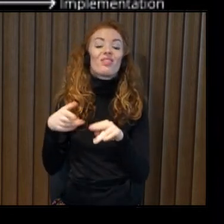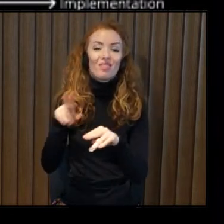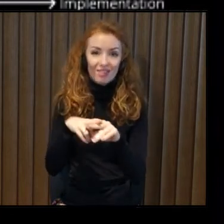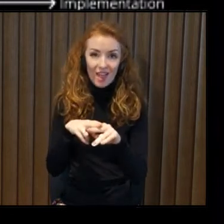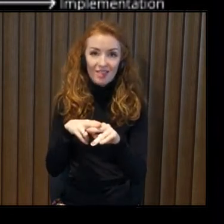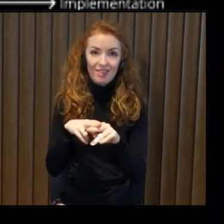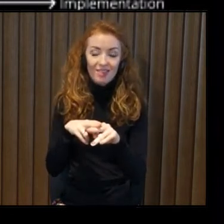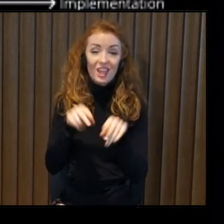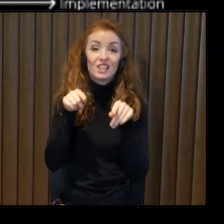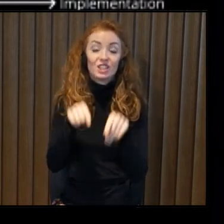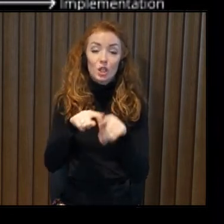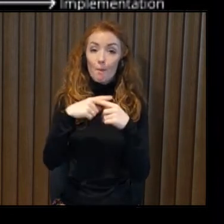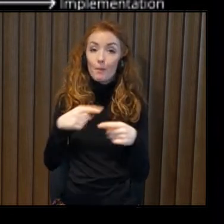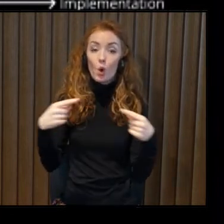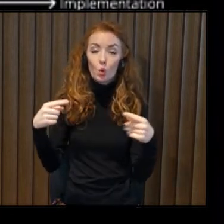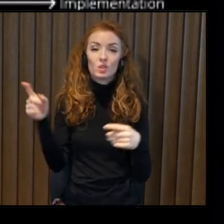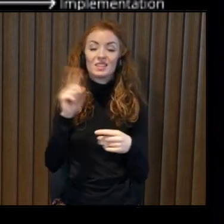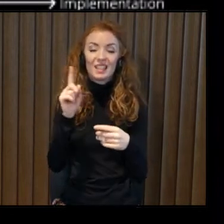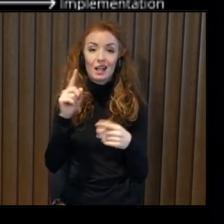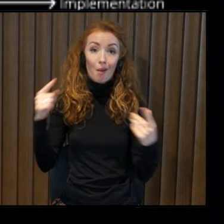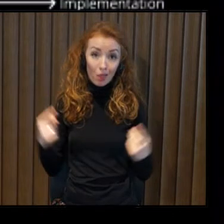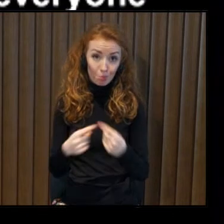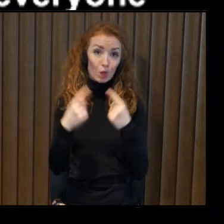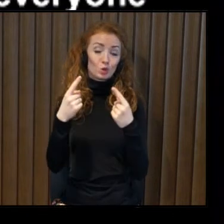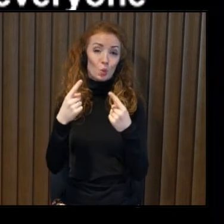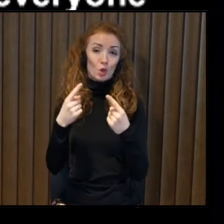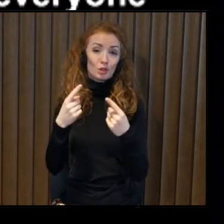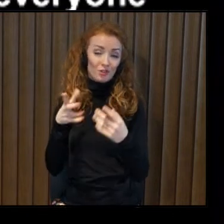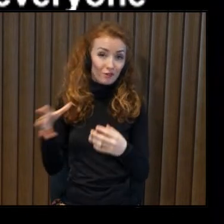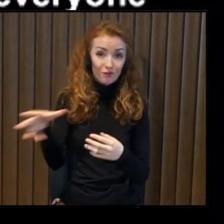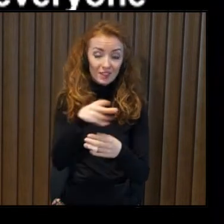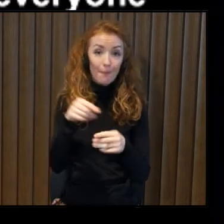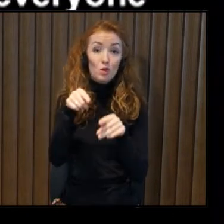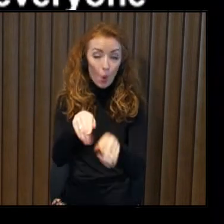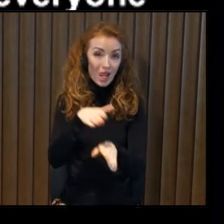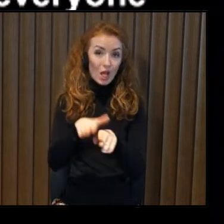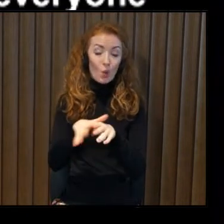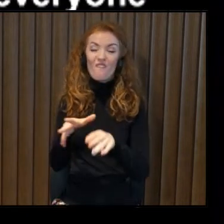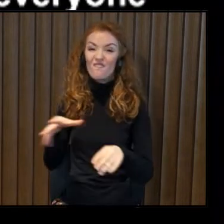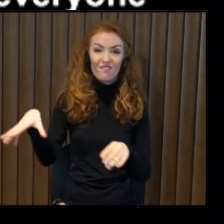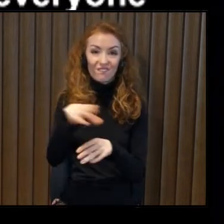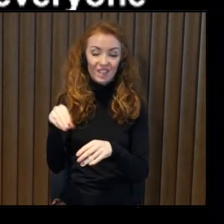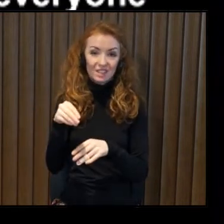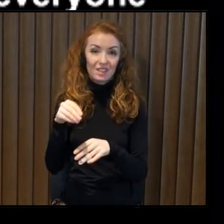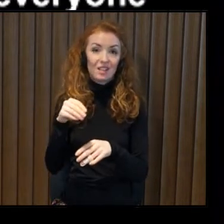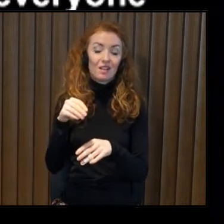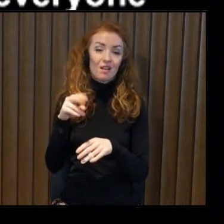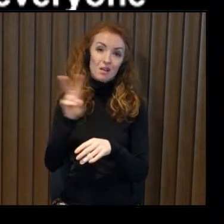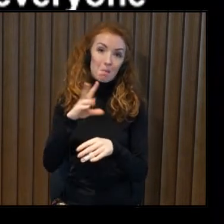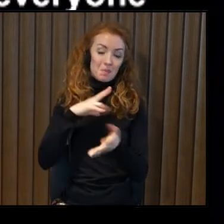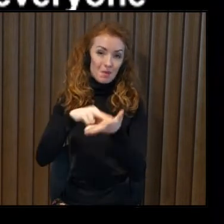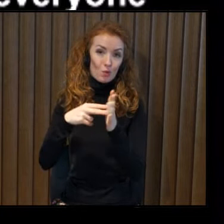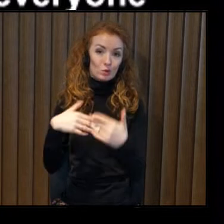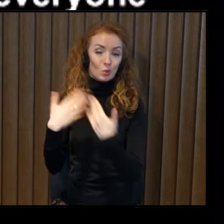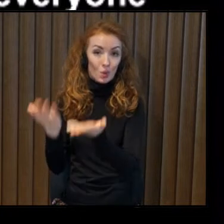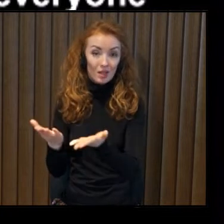by those communities that you want to adopt your product. So let's just recap real quick. Universal design is all